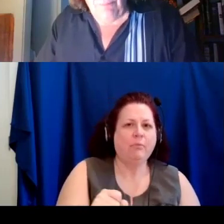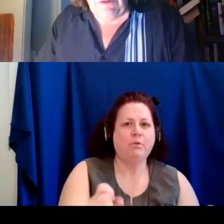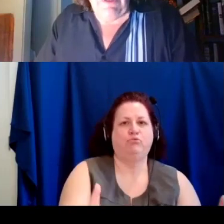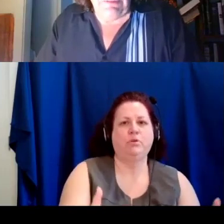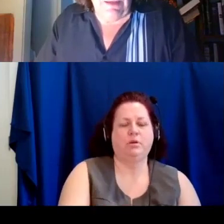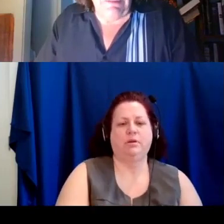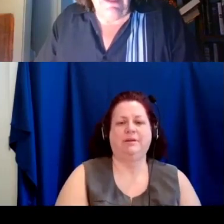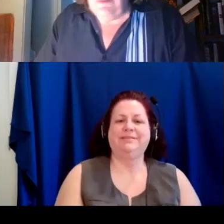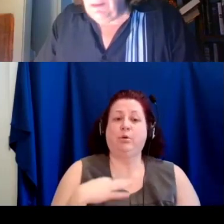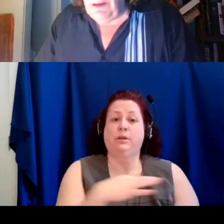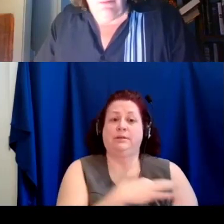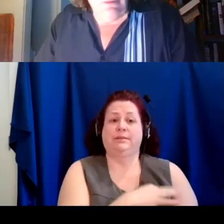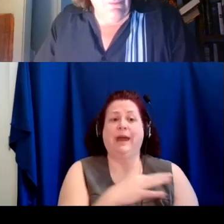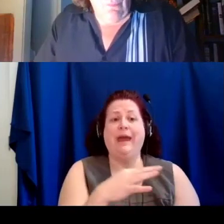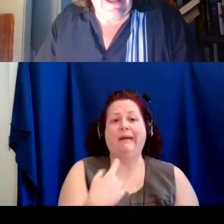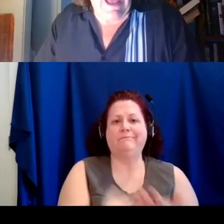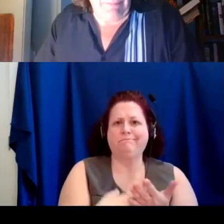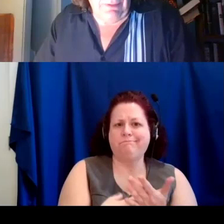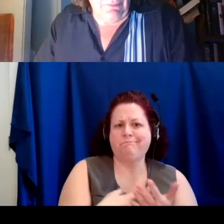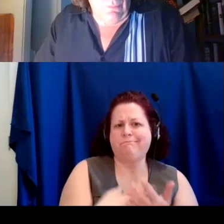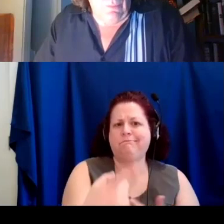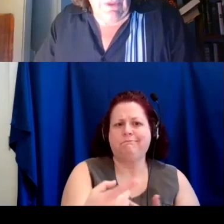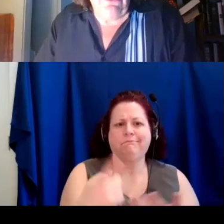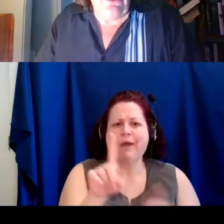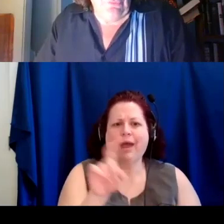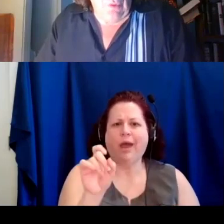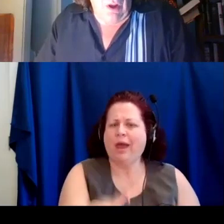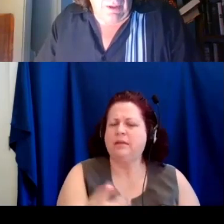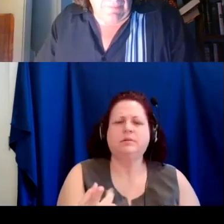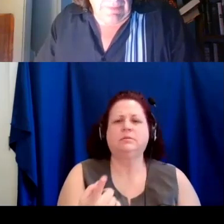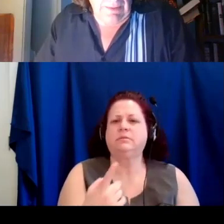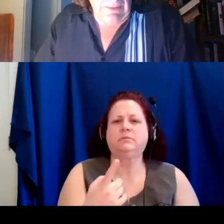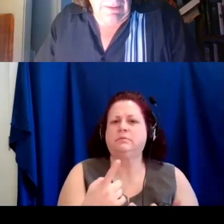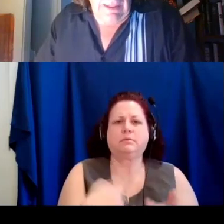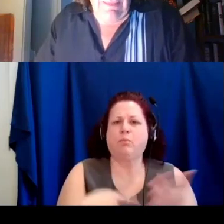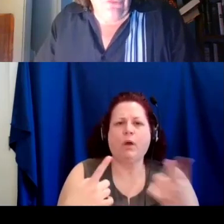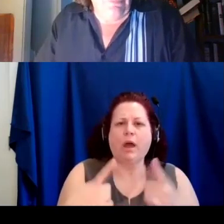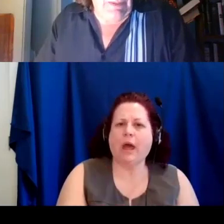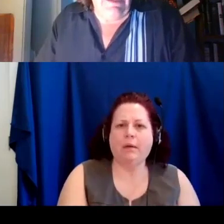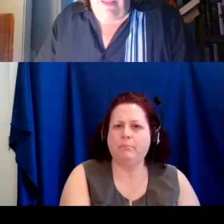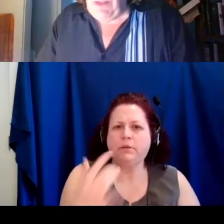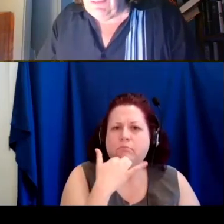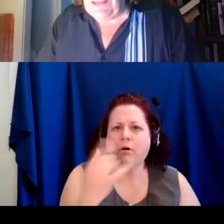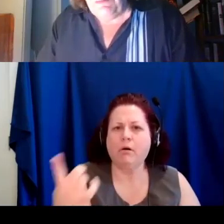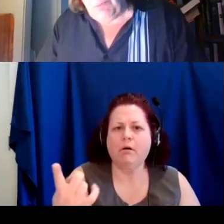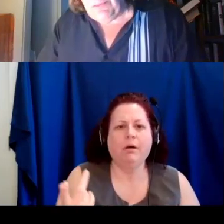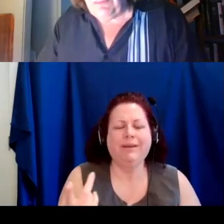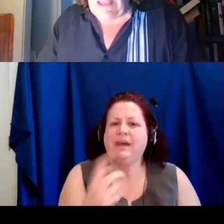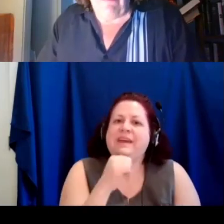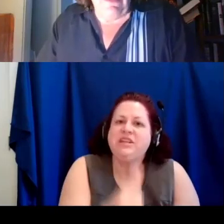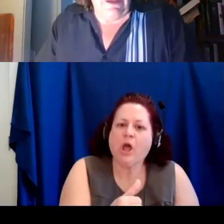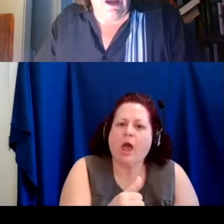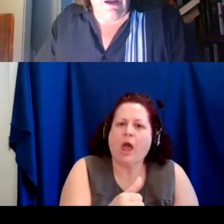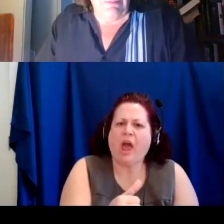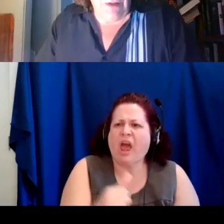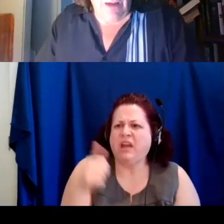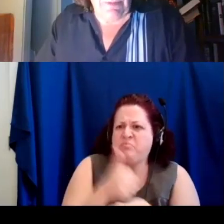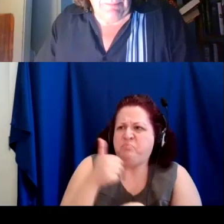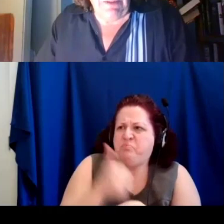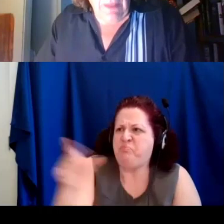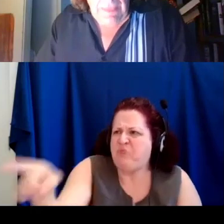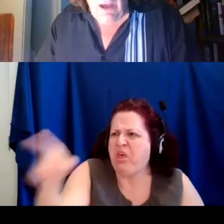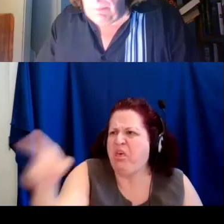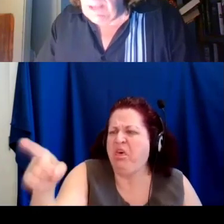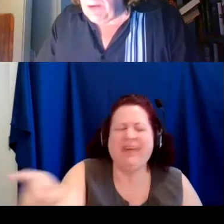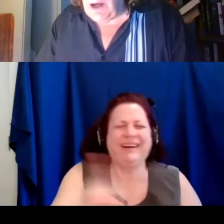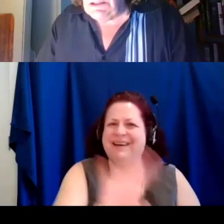staff debriefing says, what happened? What did you do wrong? And this should be, I'm not saying to put the staff on the carpet,